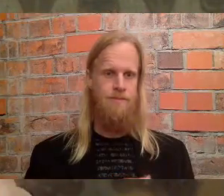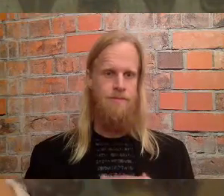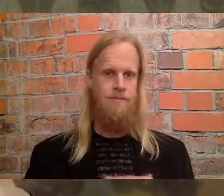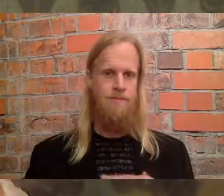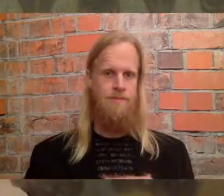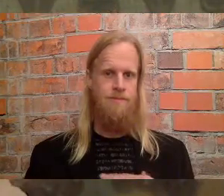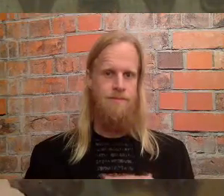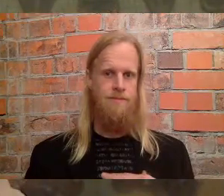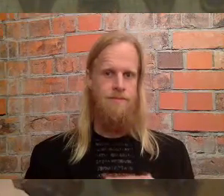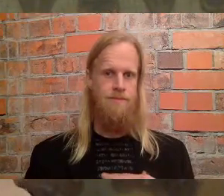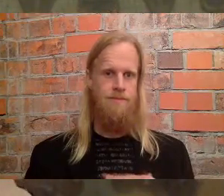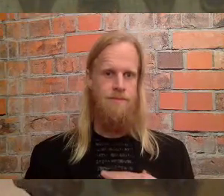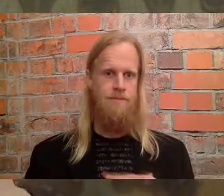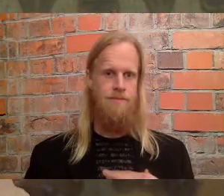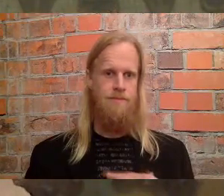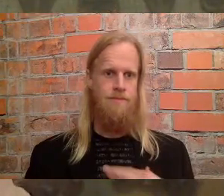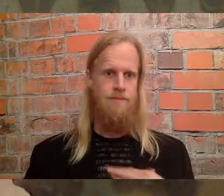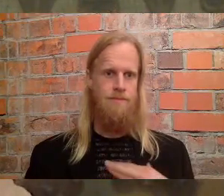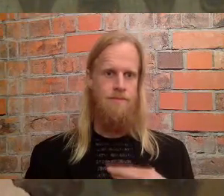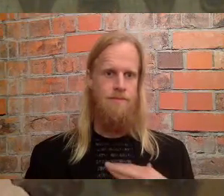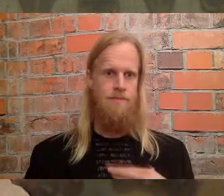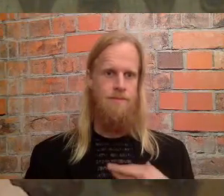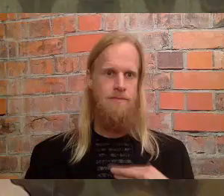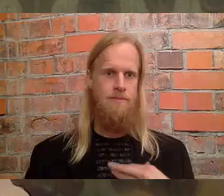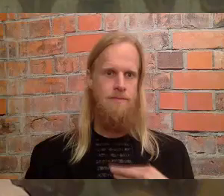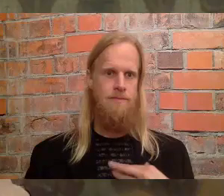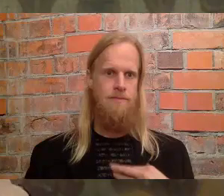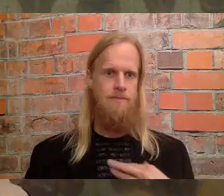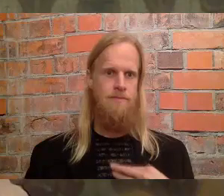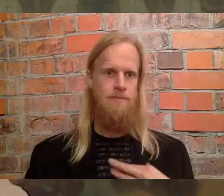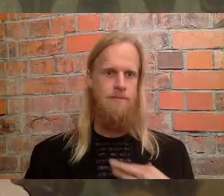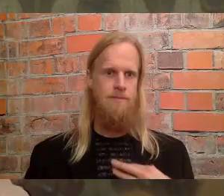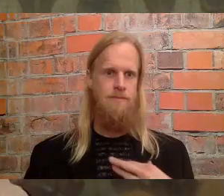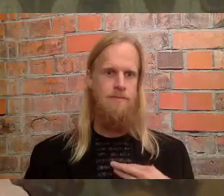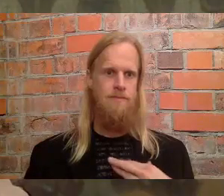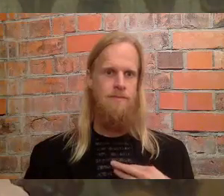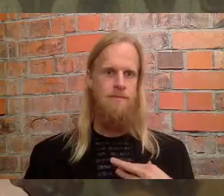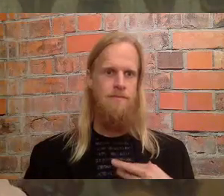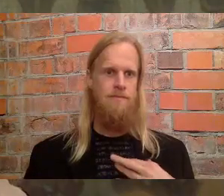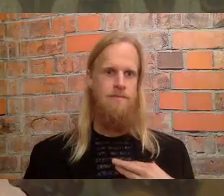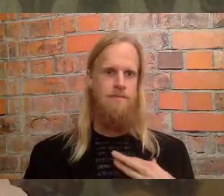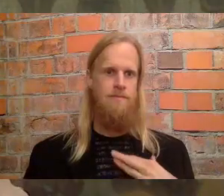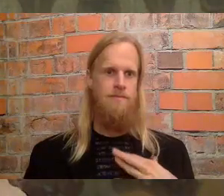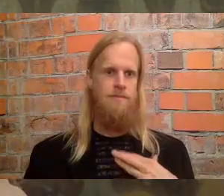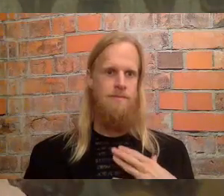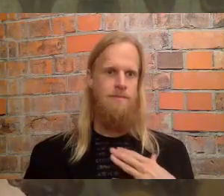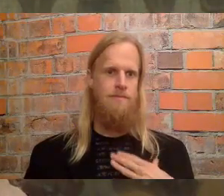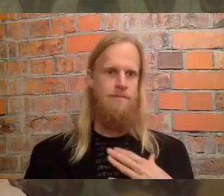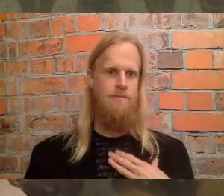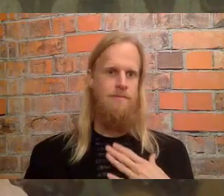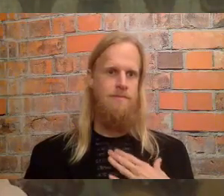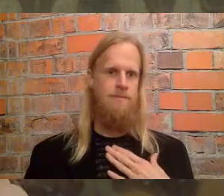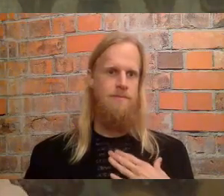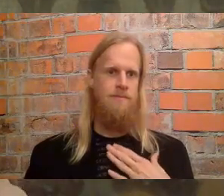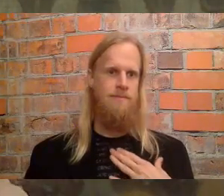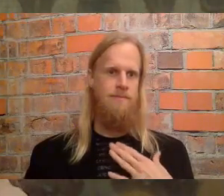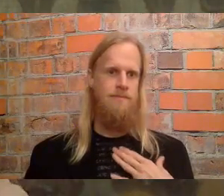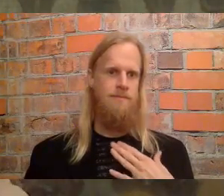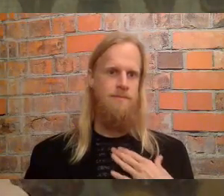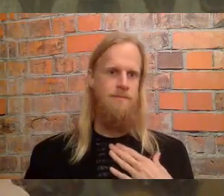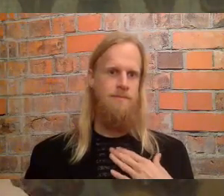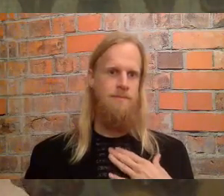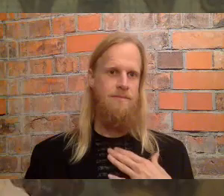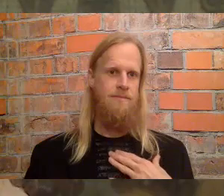What is it for you that helps you listen? Meditation. I meditate every morning before I